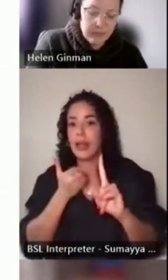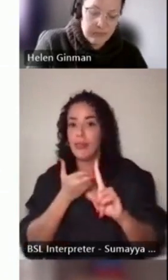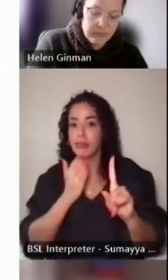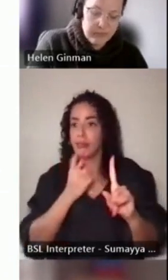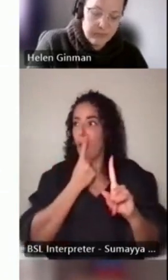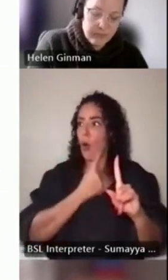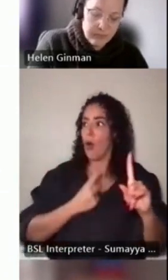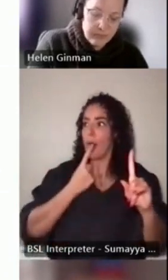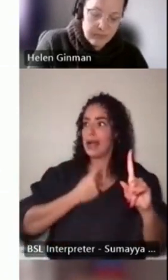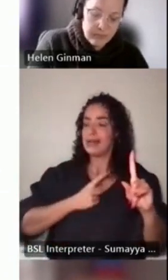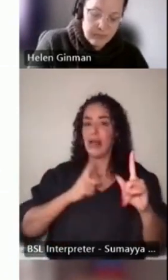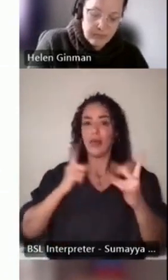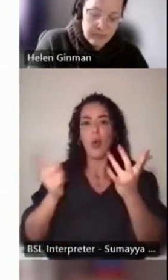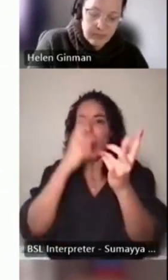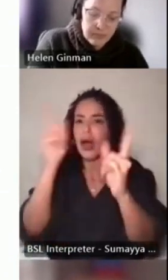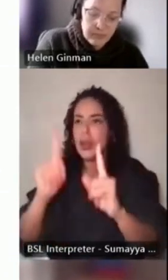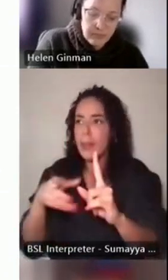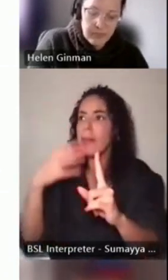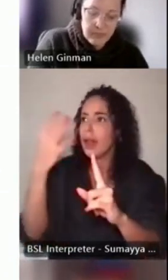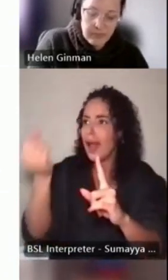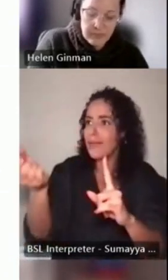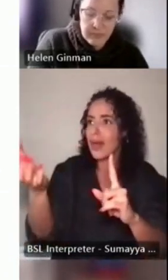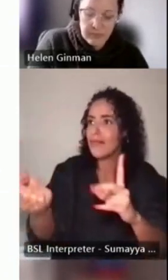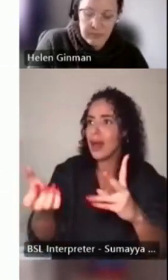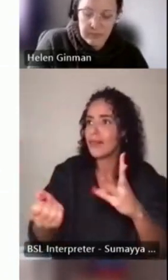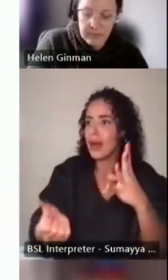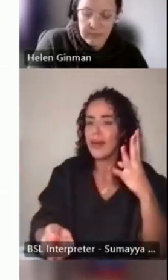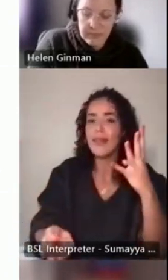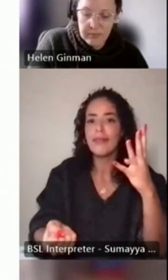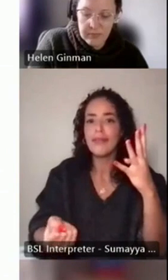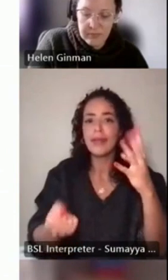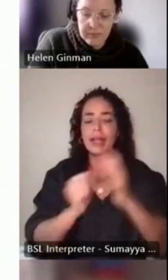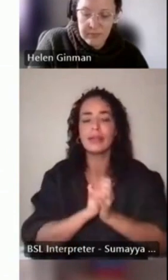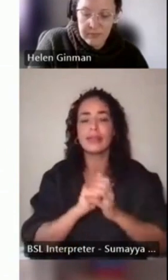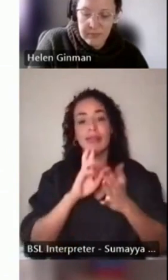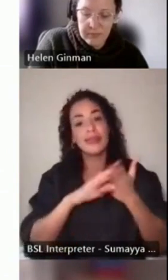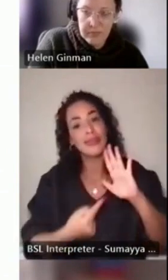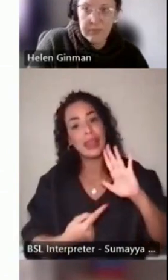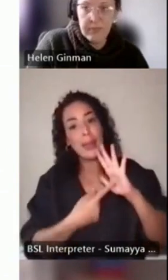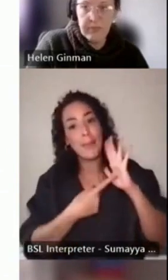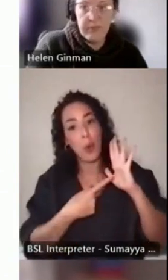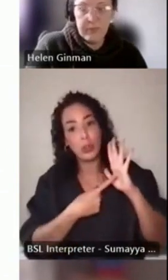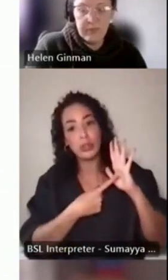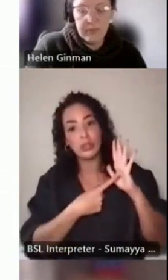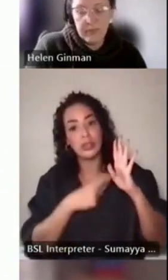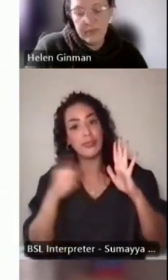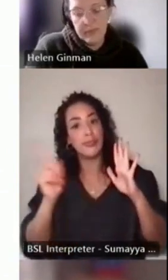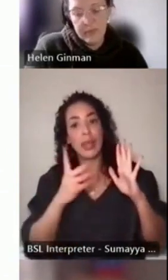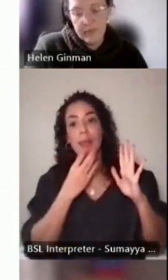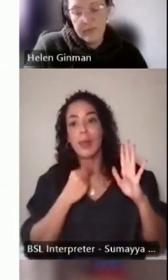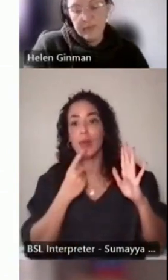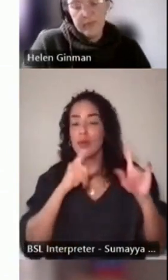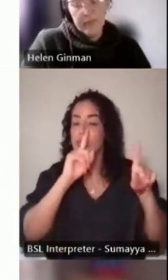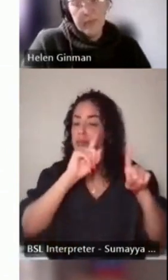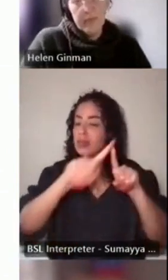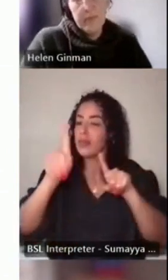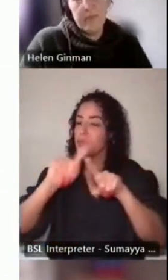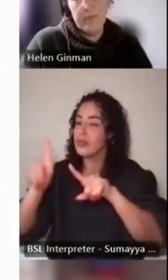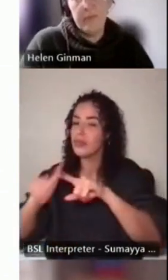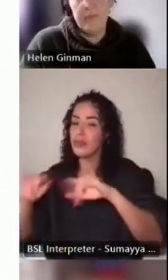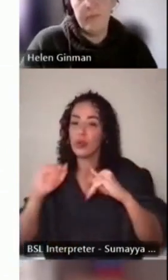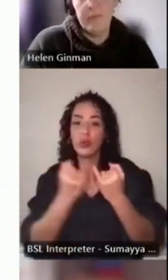in other people. So it is important to note that people do use different conflict styles in